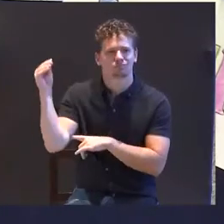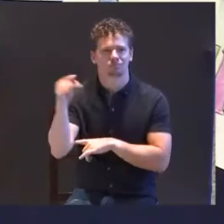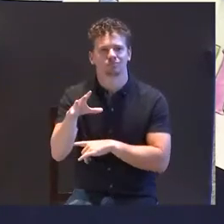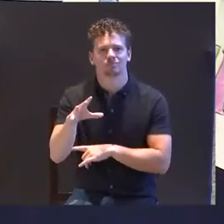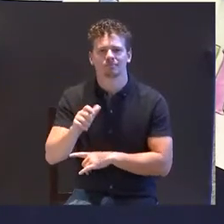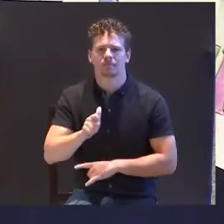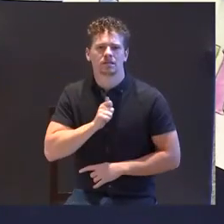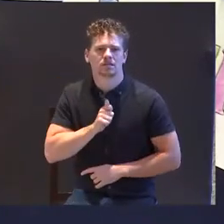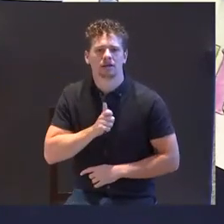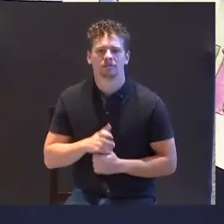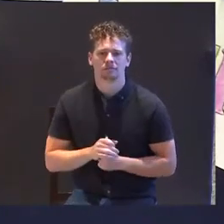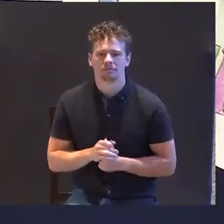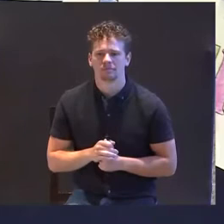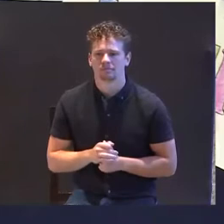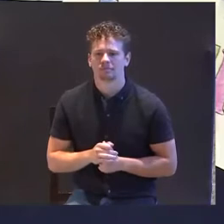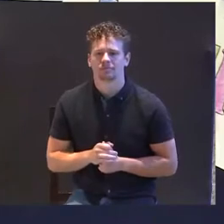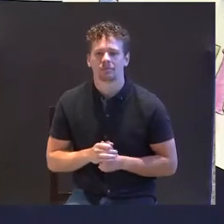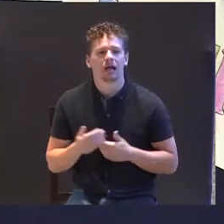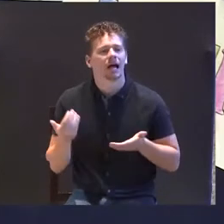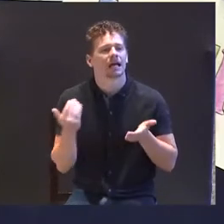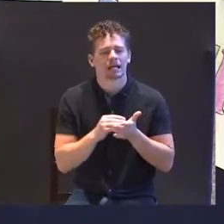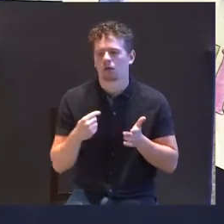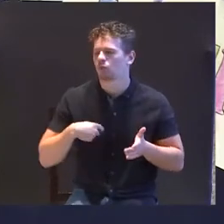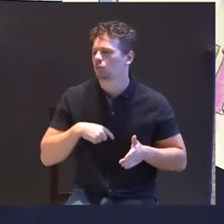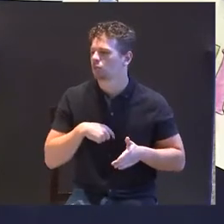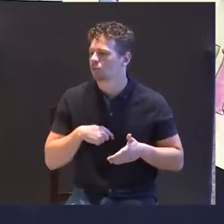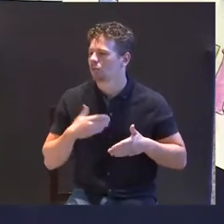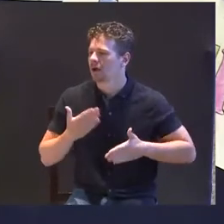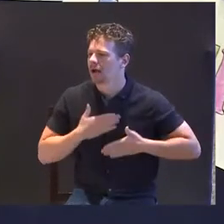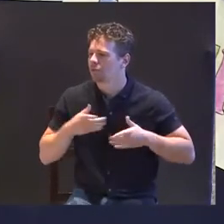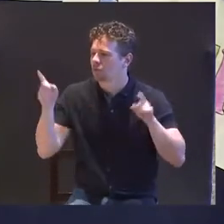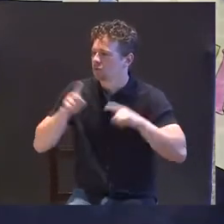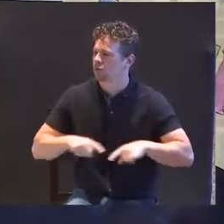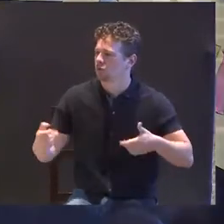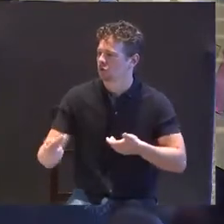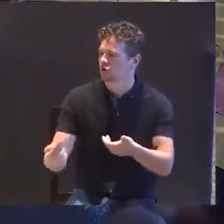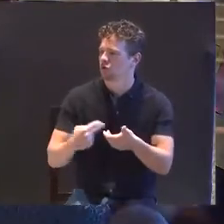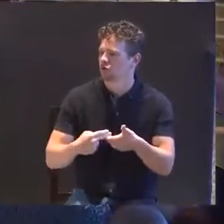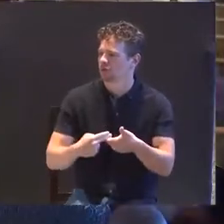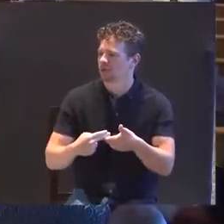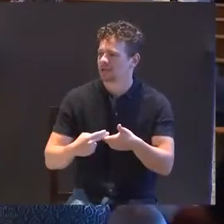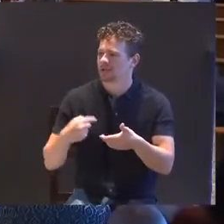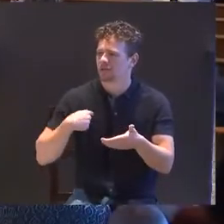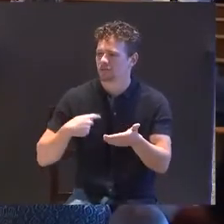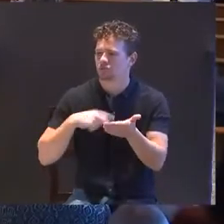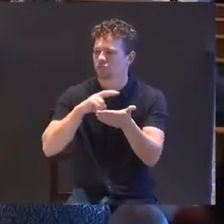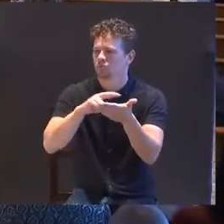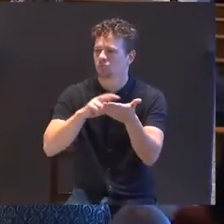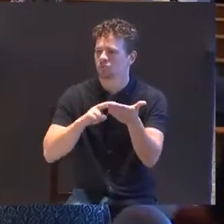world. Again, we're glad you're with us, and let's settle in for the reading of the daily word.